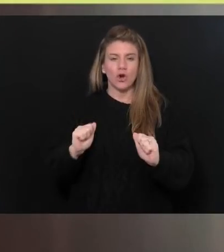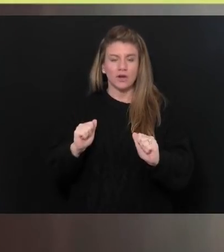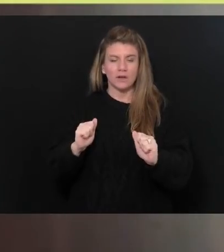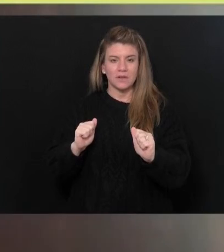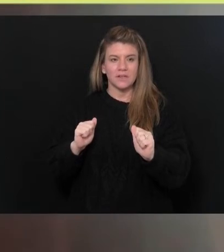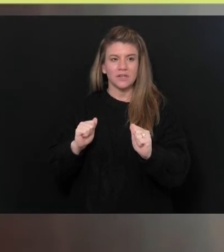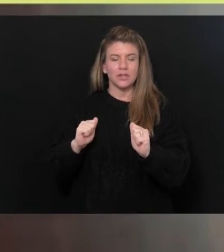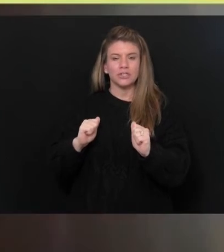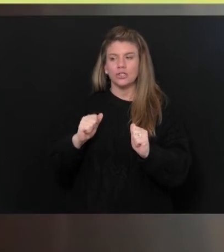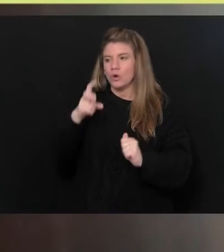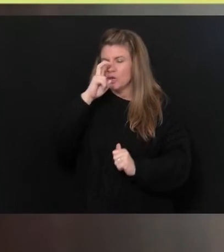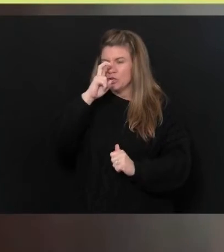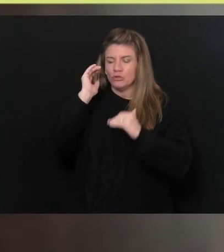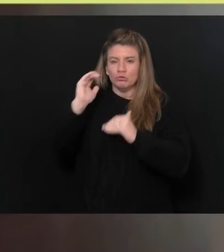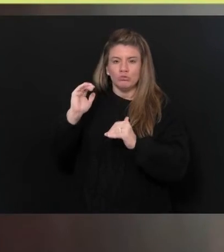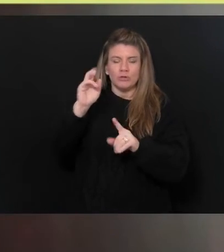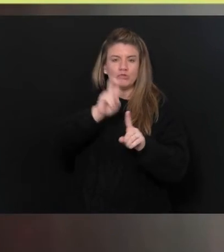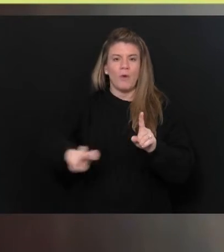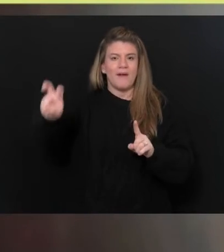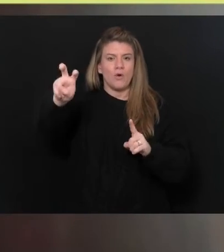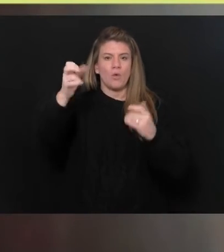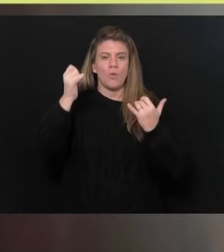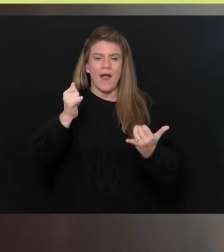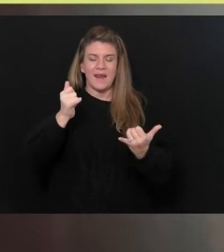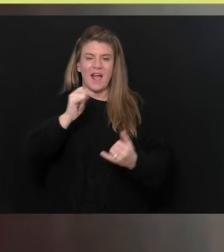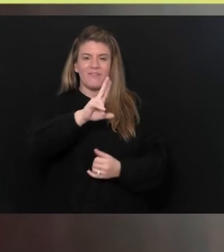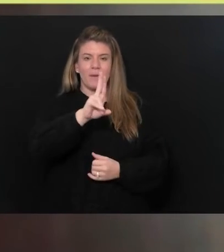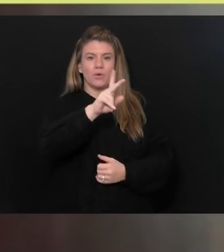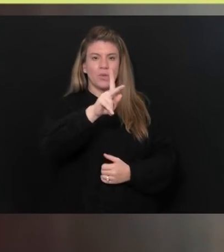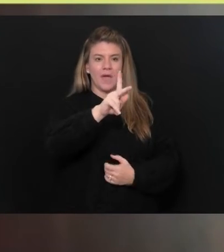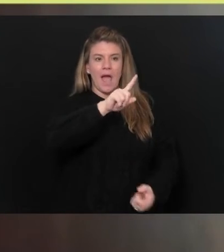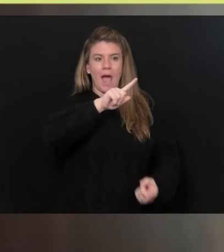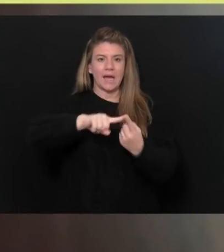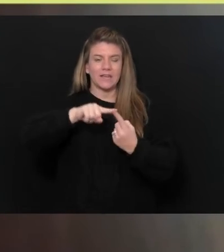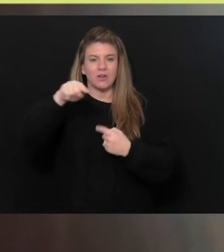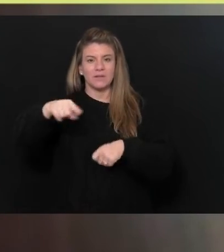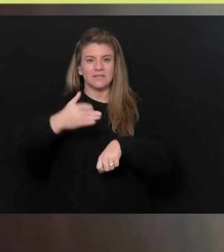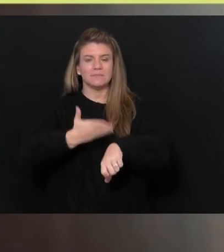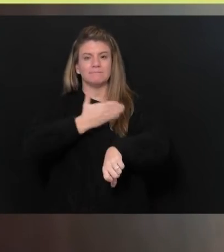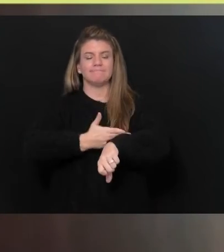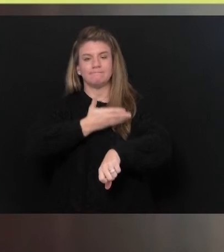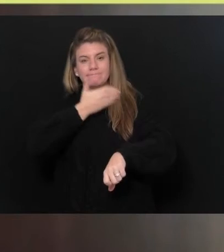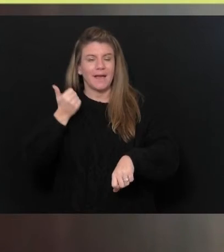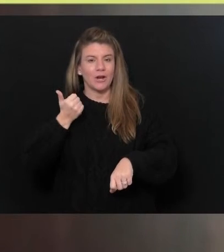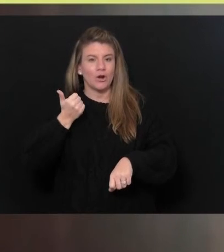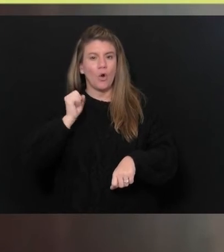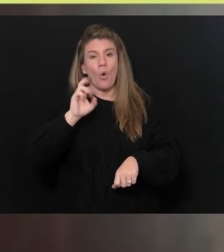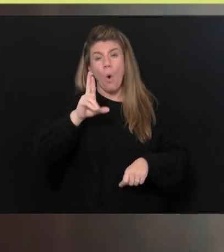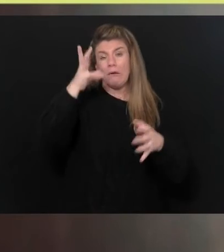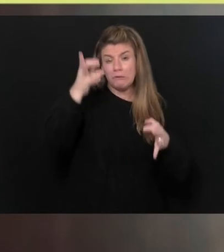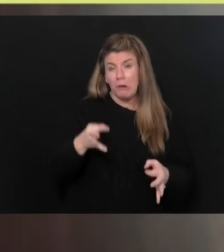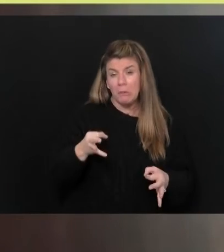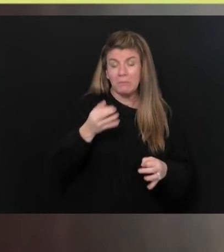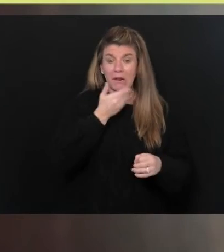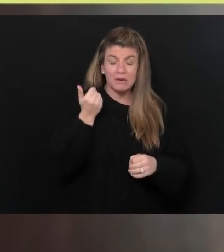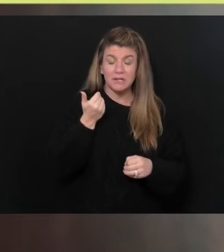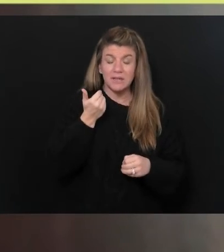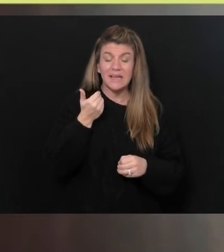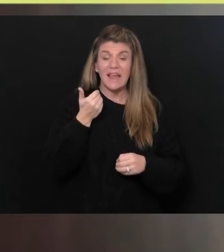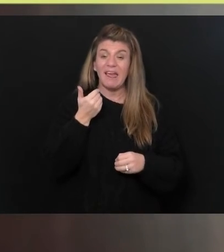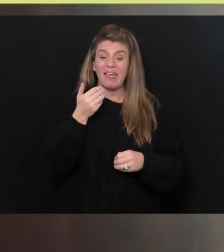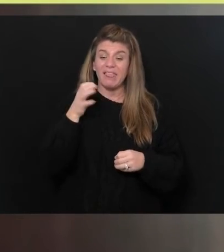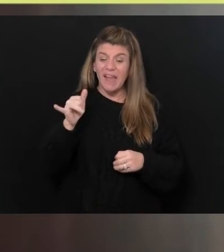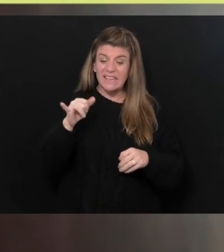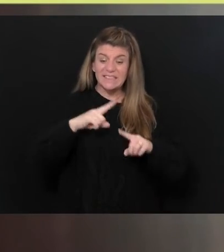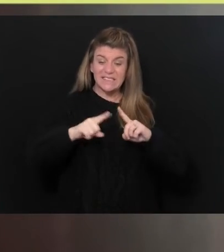to restrict travel right now from the UK until this is better sort of determined. And the series